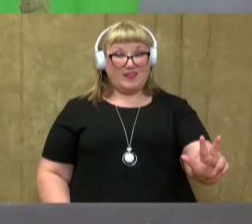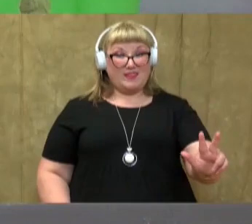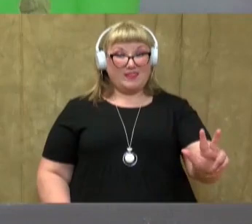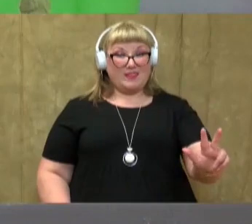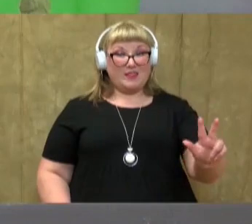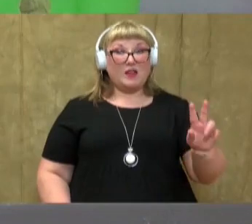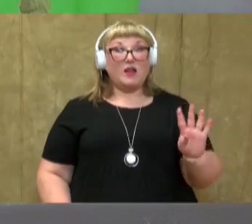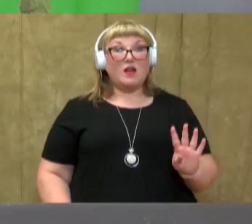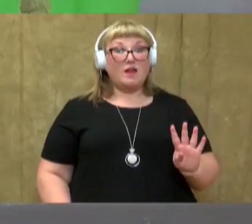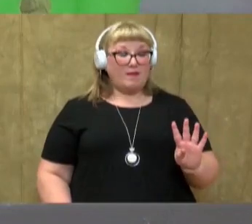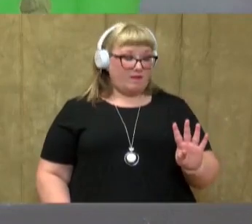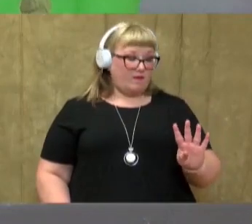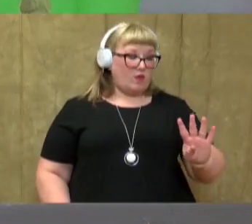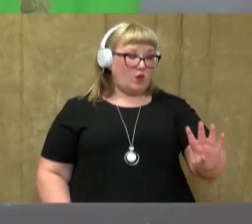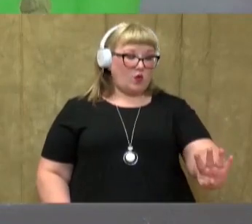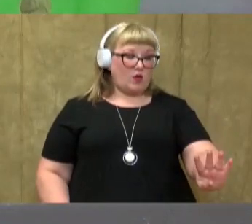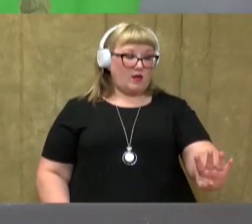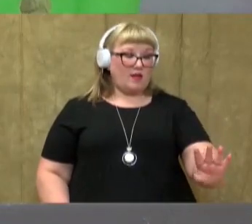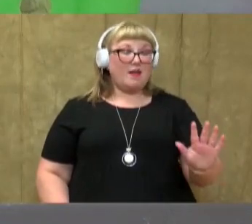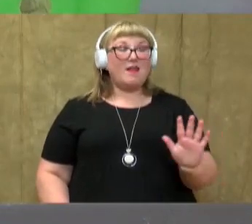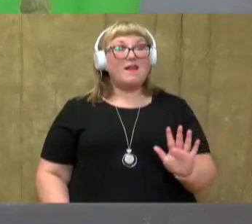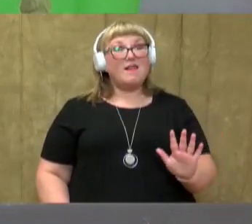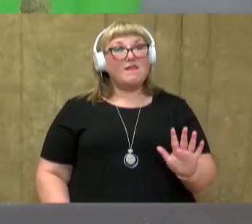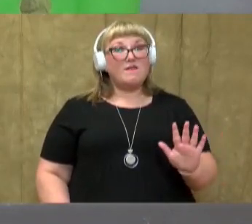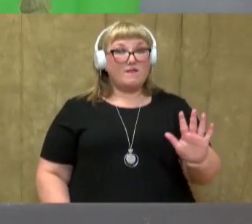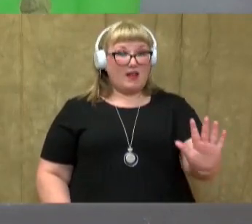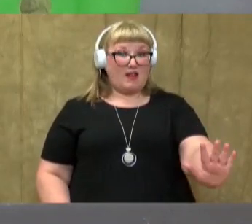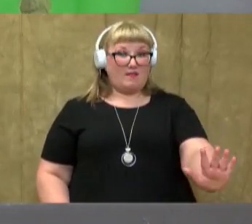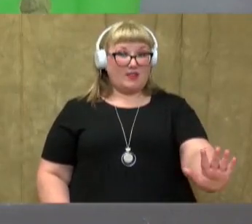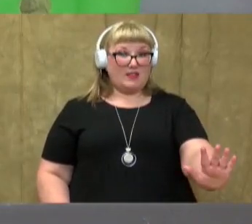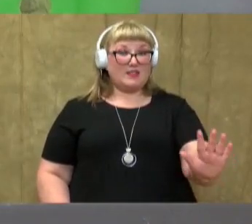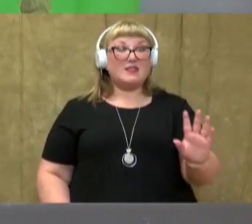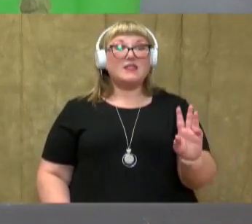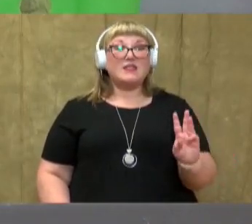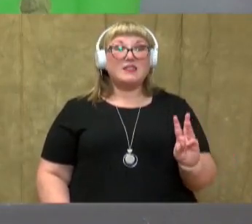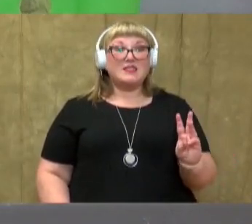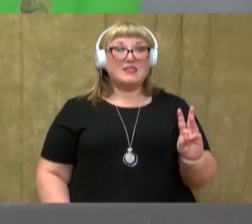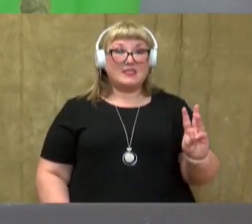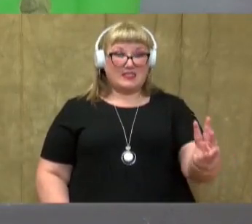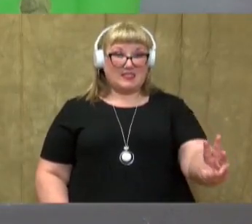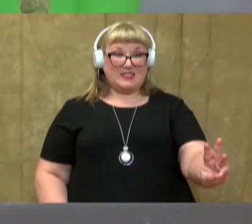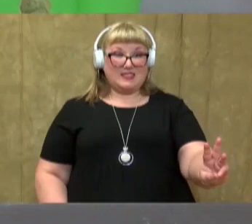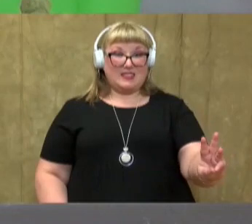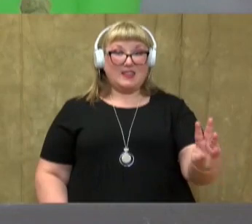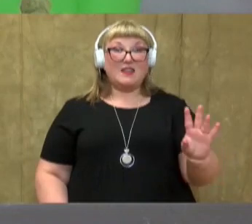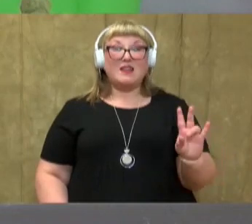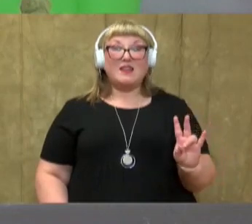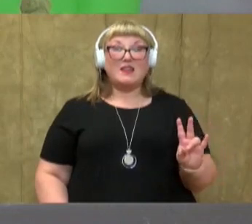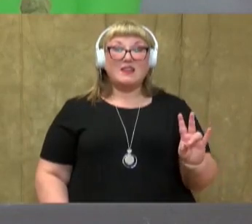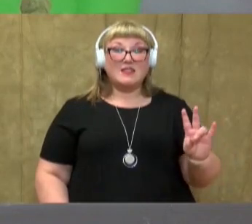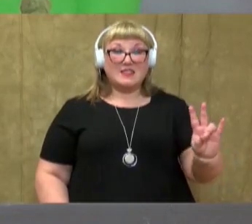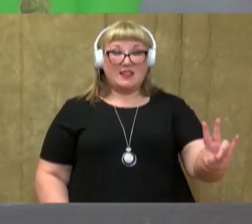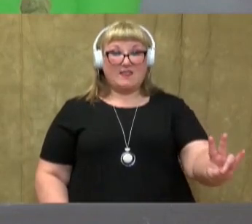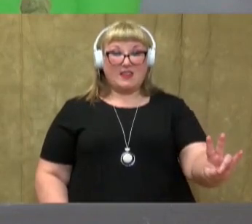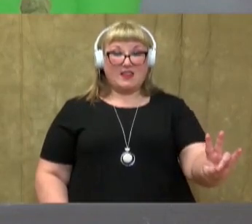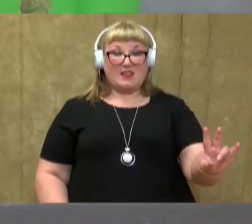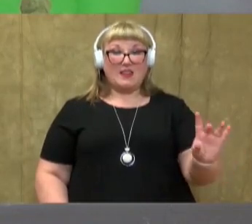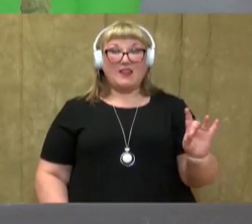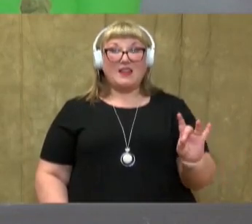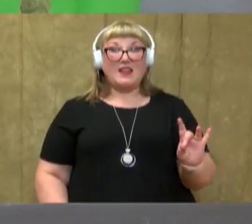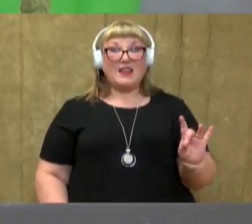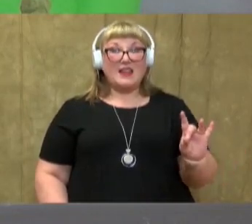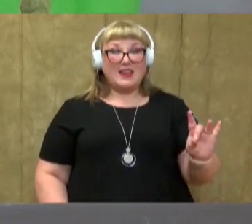three, four, five, six,